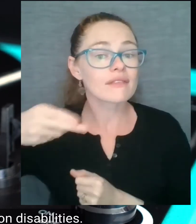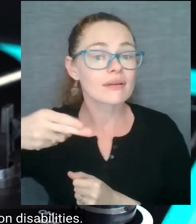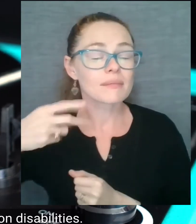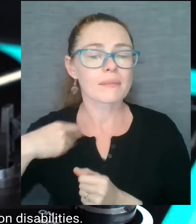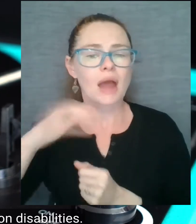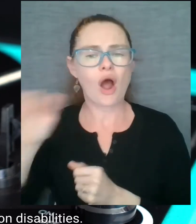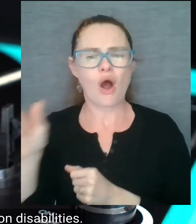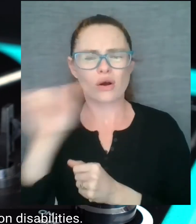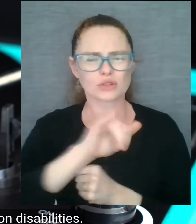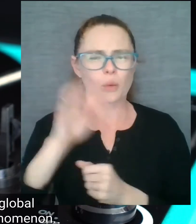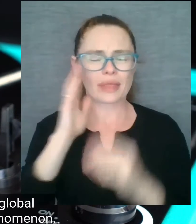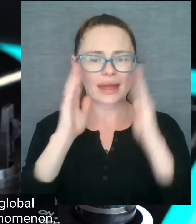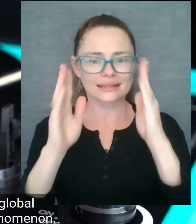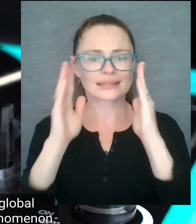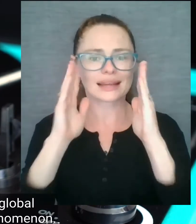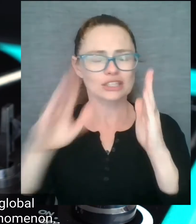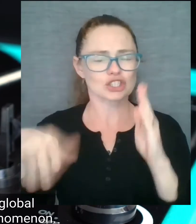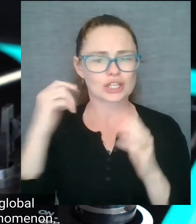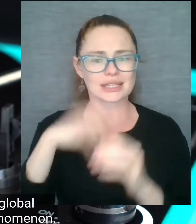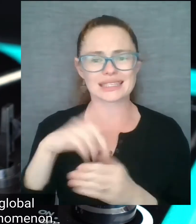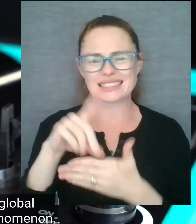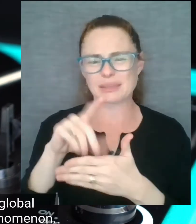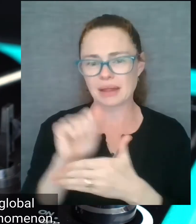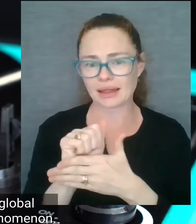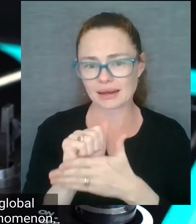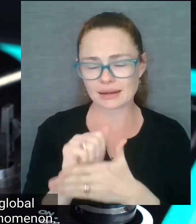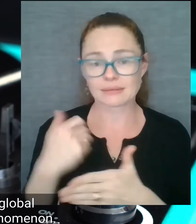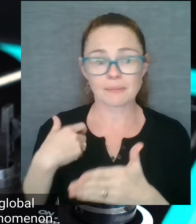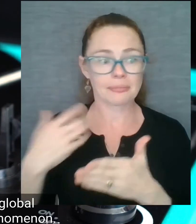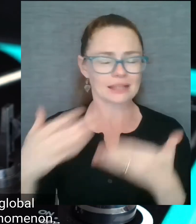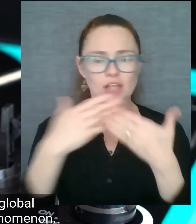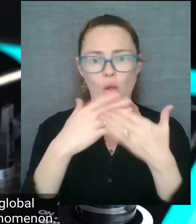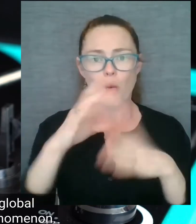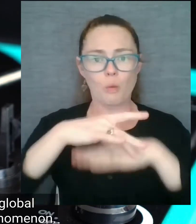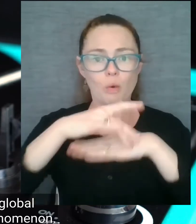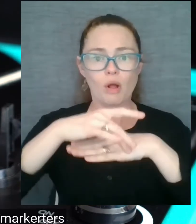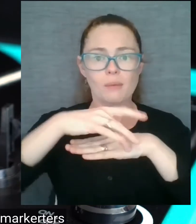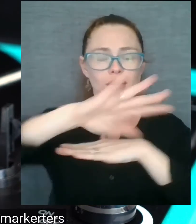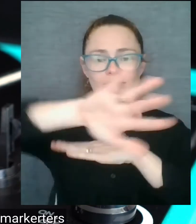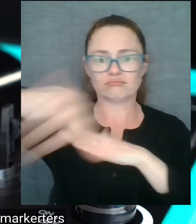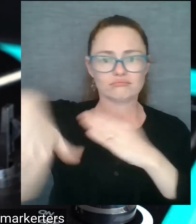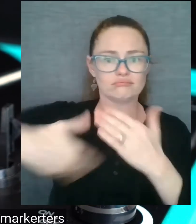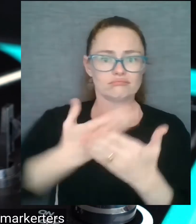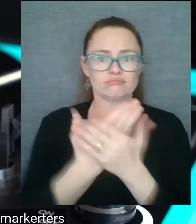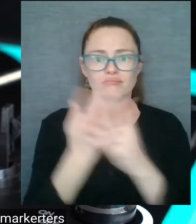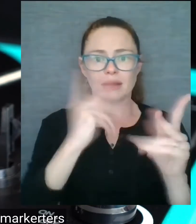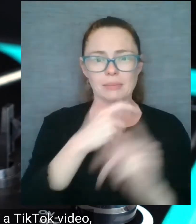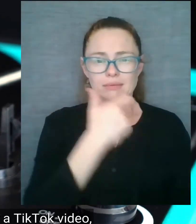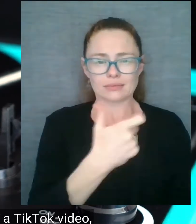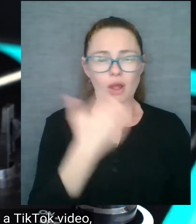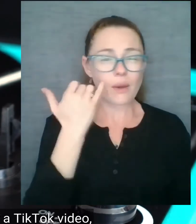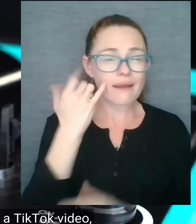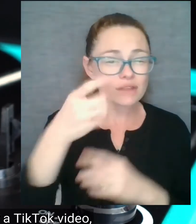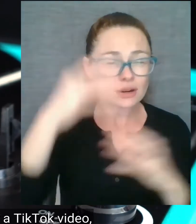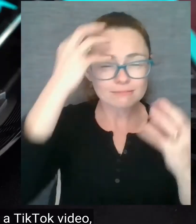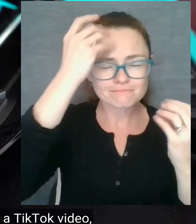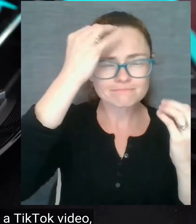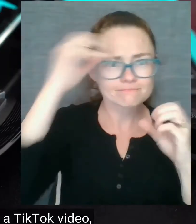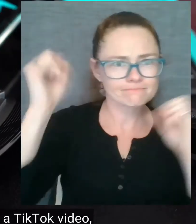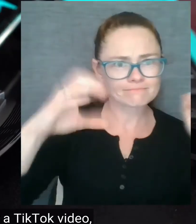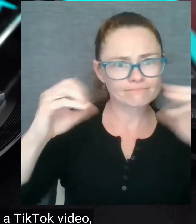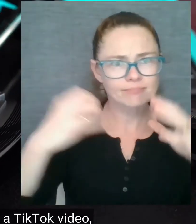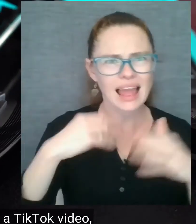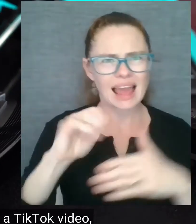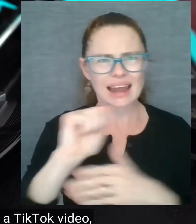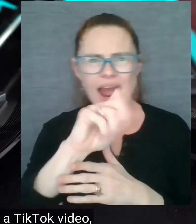with attention disabilities. It has become a global communication phenomenon. So next time you marketers are brainstorming an ad